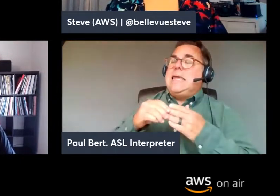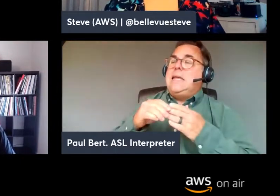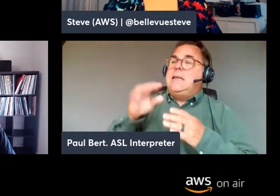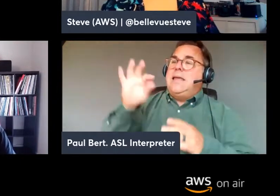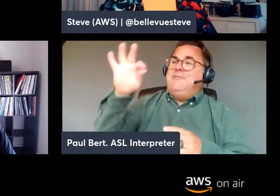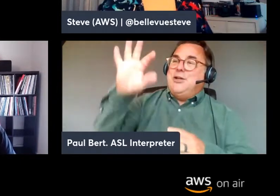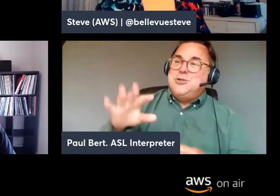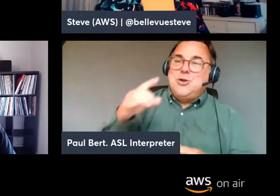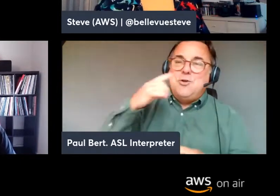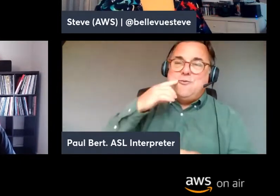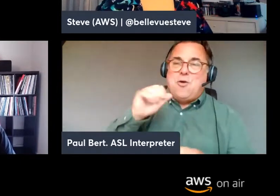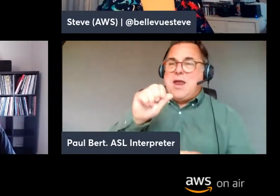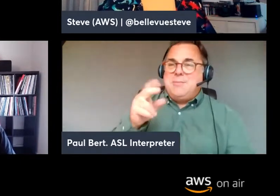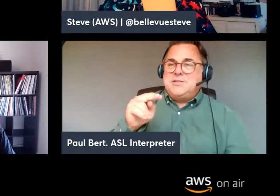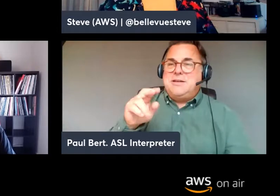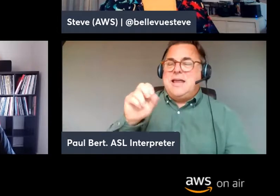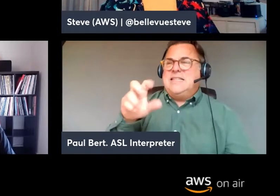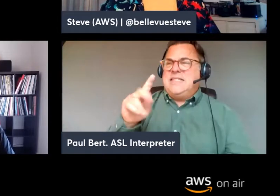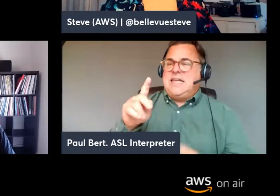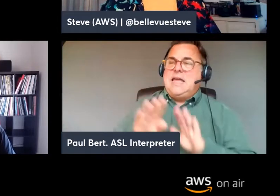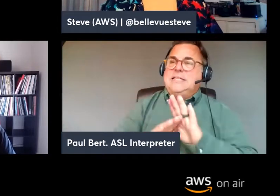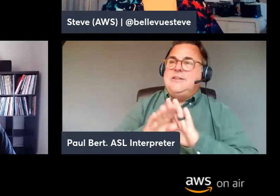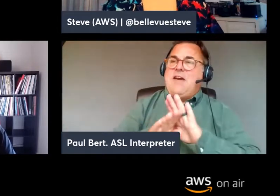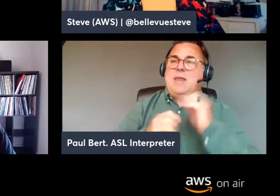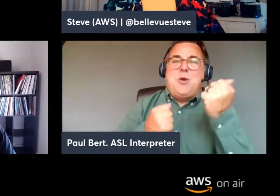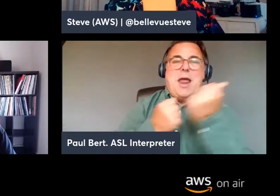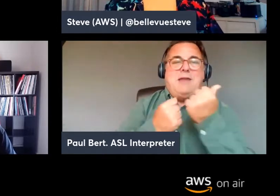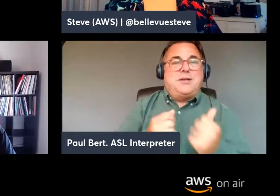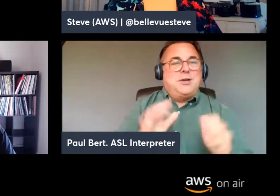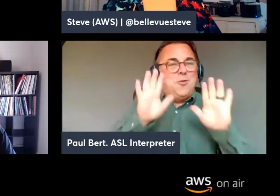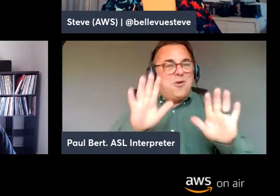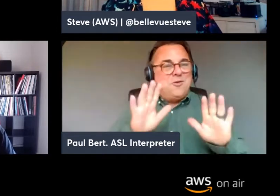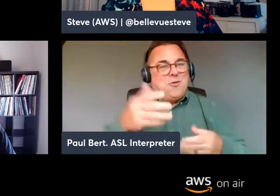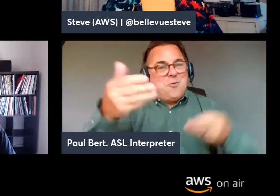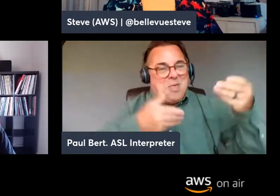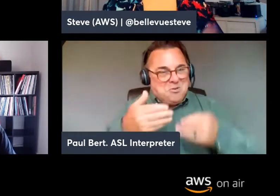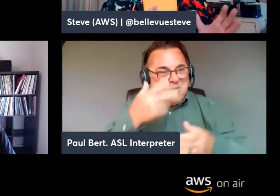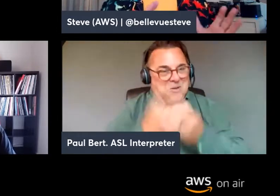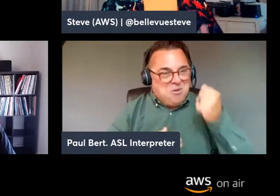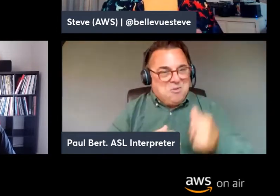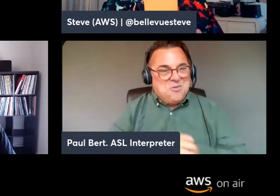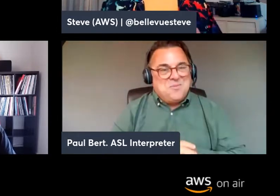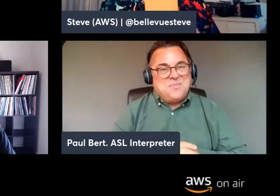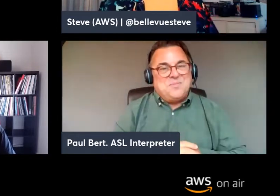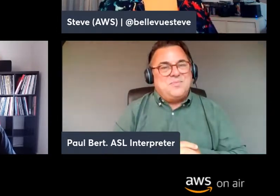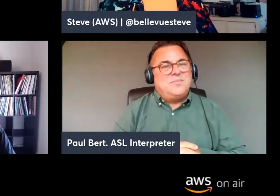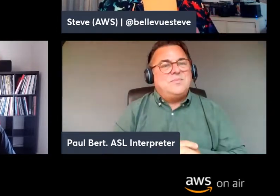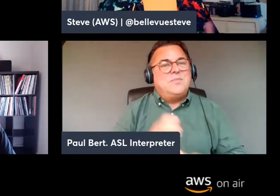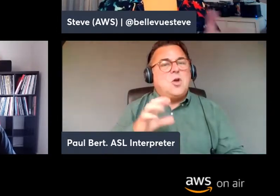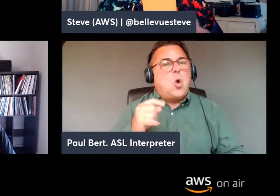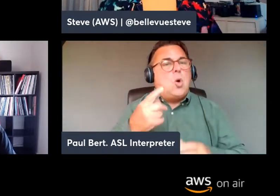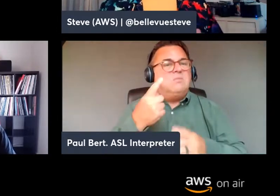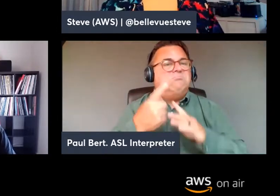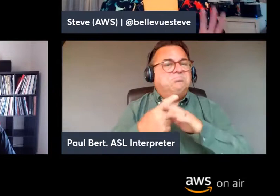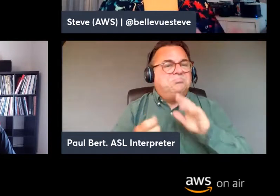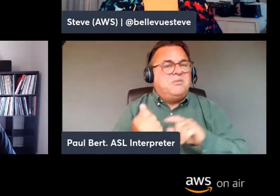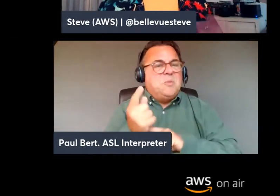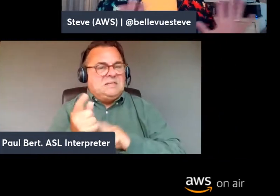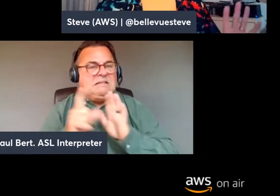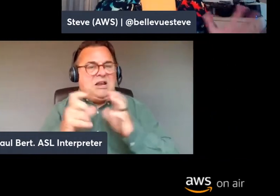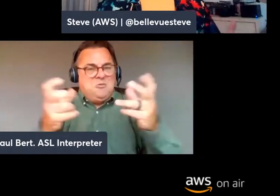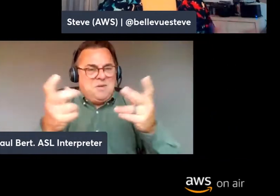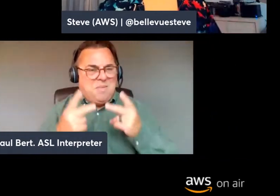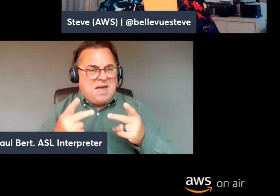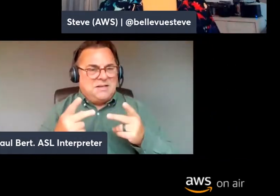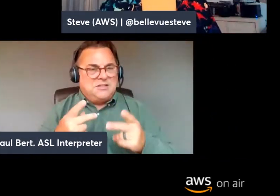Amazon Chime SDK as a developer advocate. Awesome. Welcome both. And Court's going to go away for a few minutes. He's going to come back.